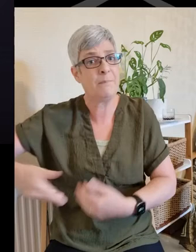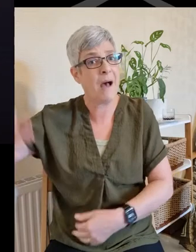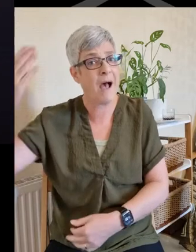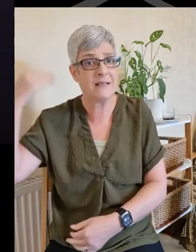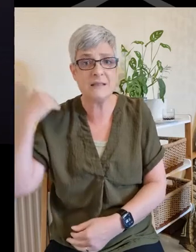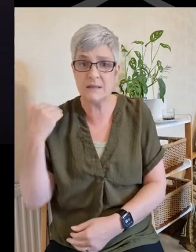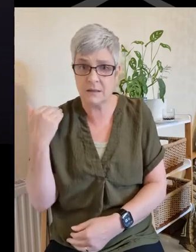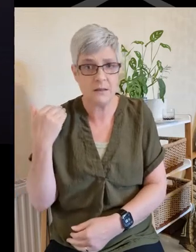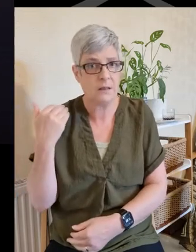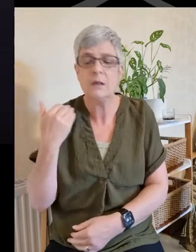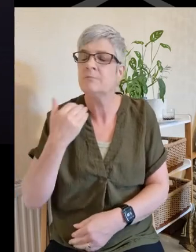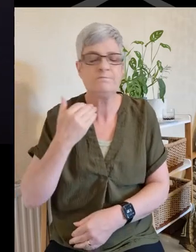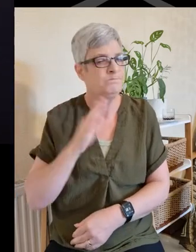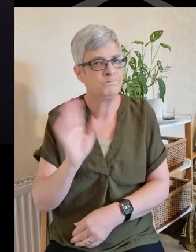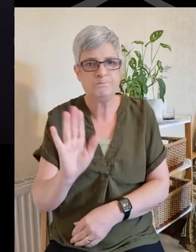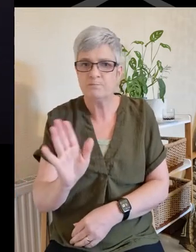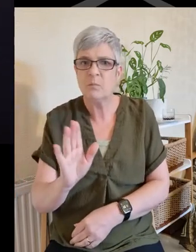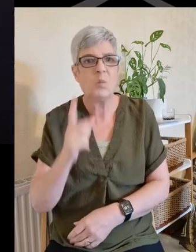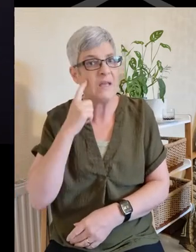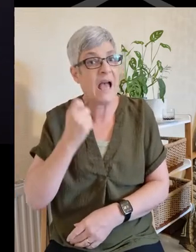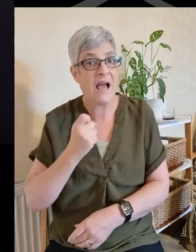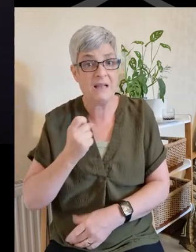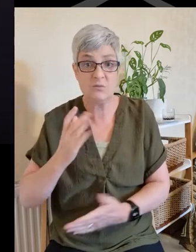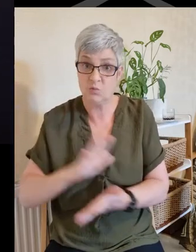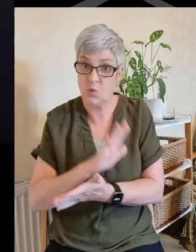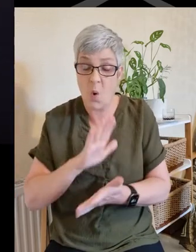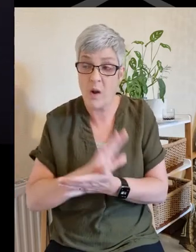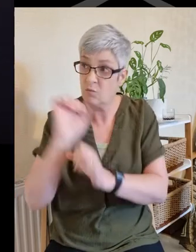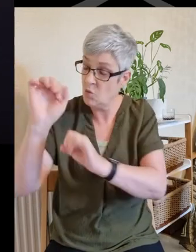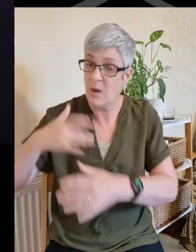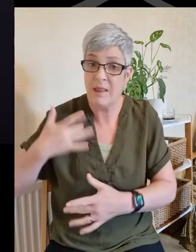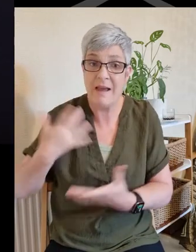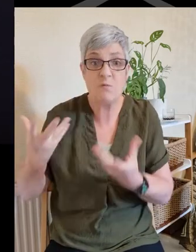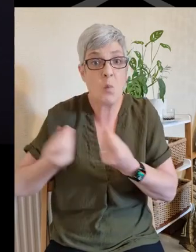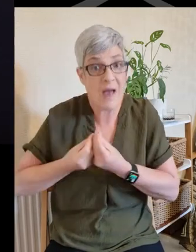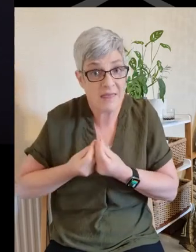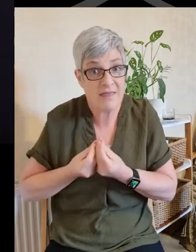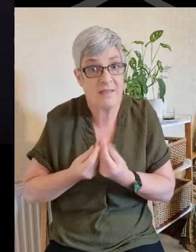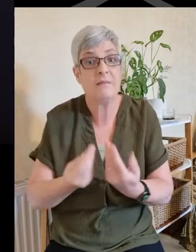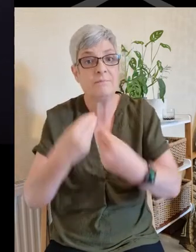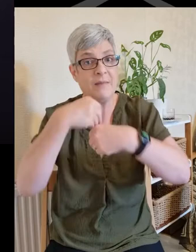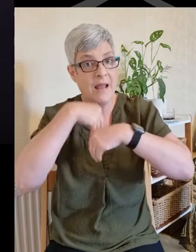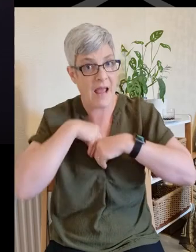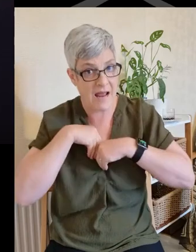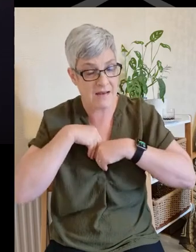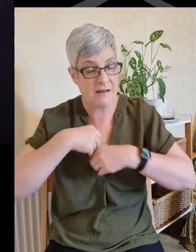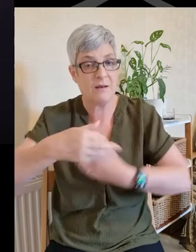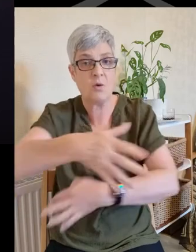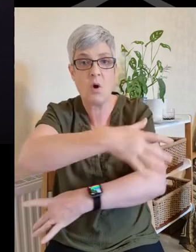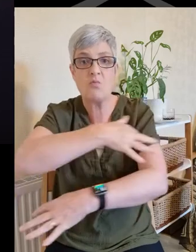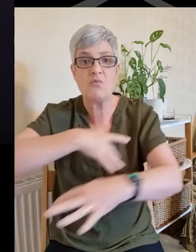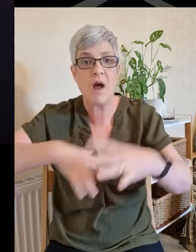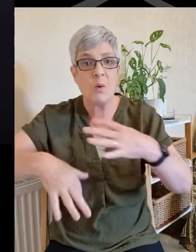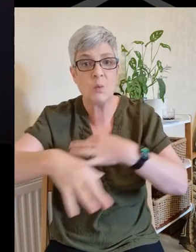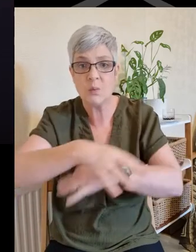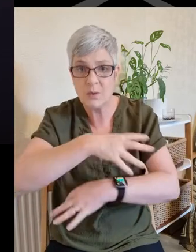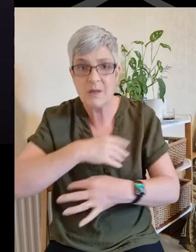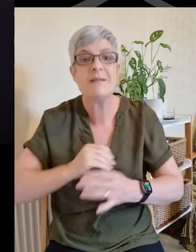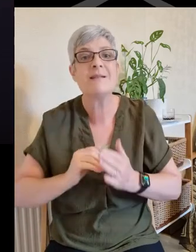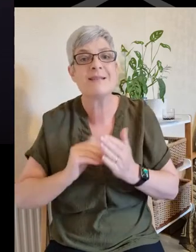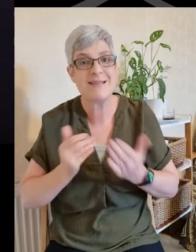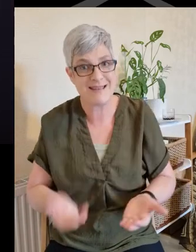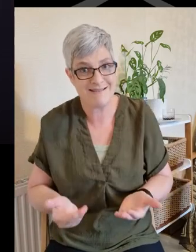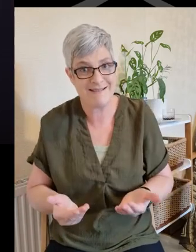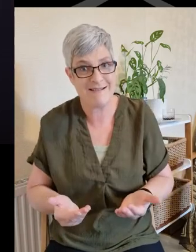but rather can enjoy your life with us, in us, around us, here and now.